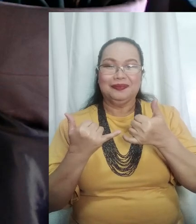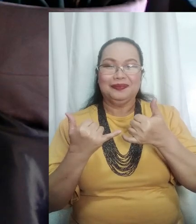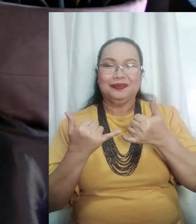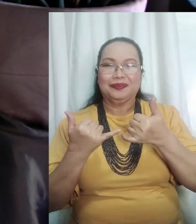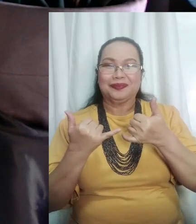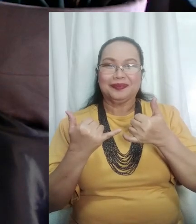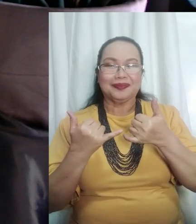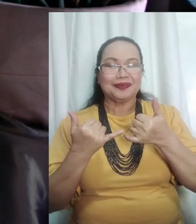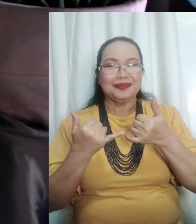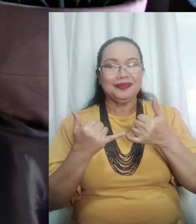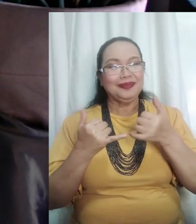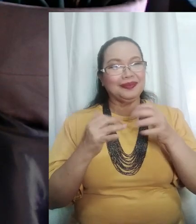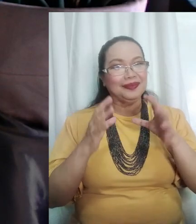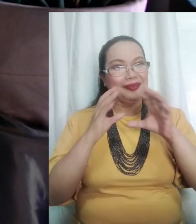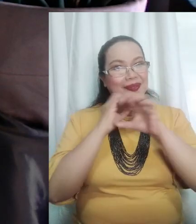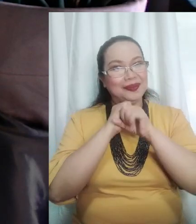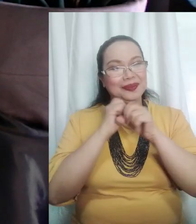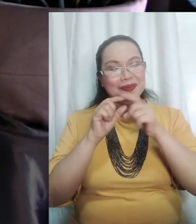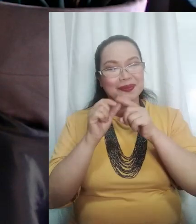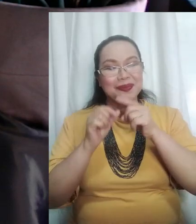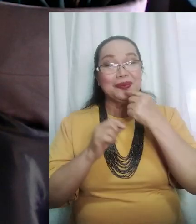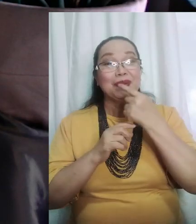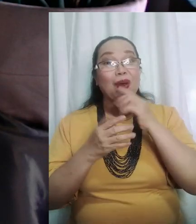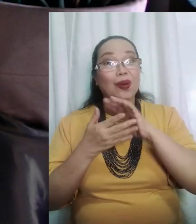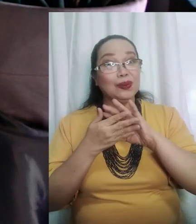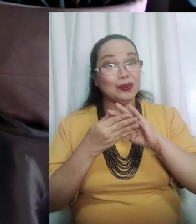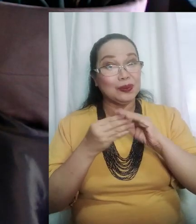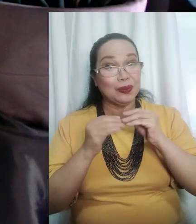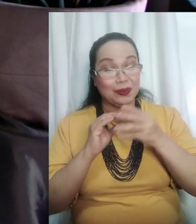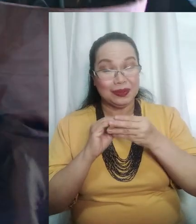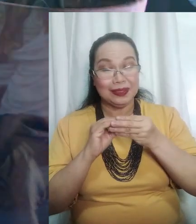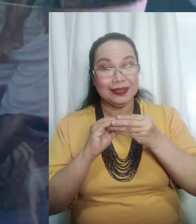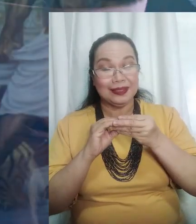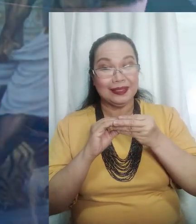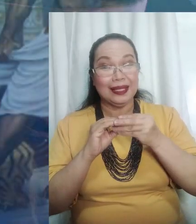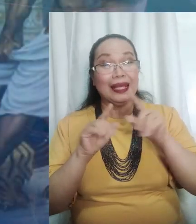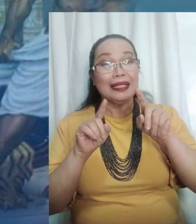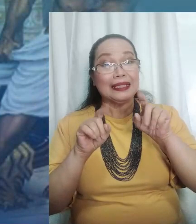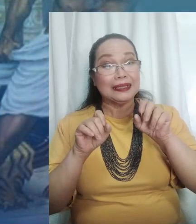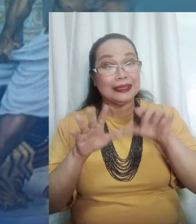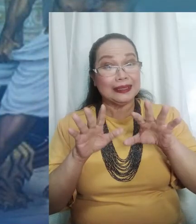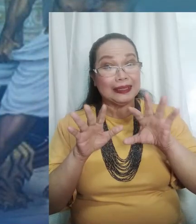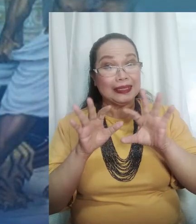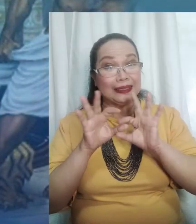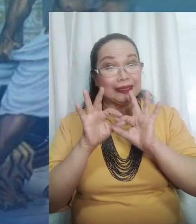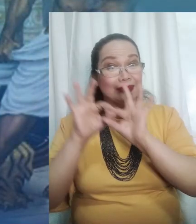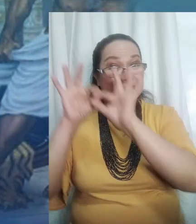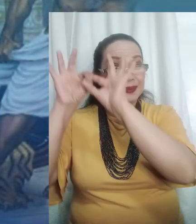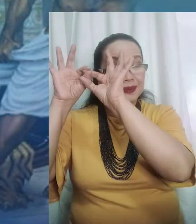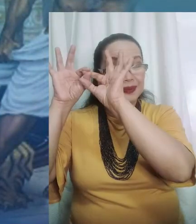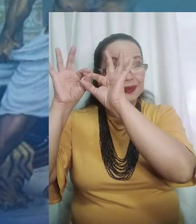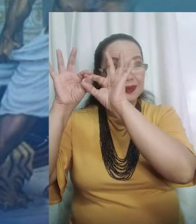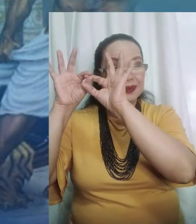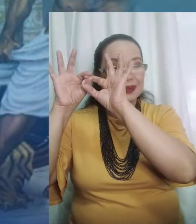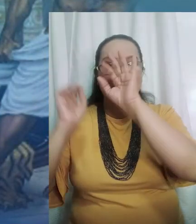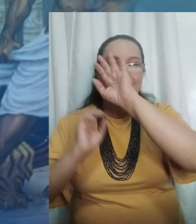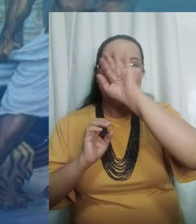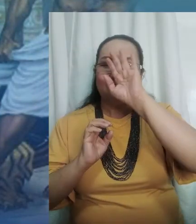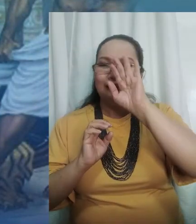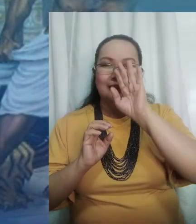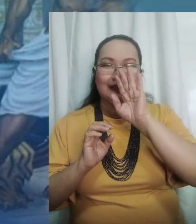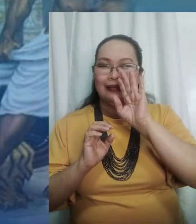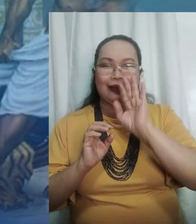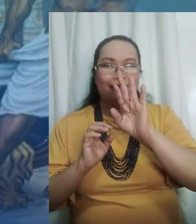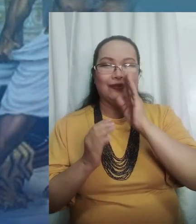our insight for this story. The tested connection is marked by